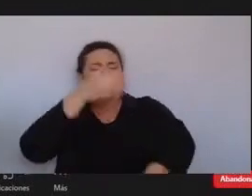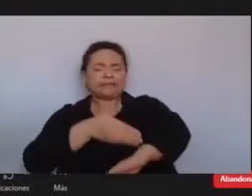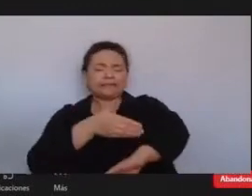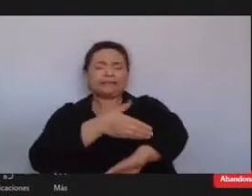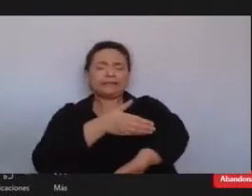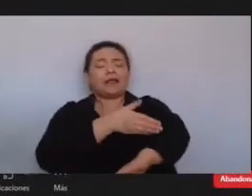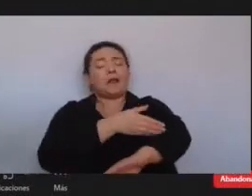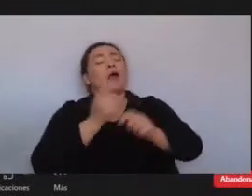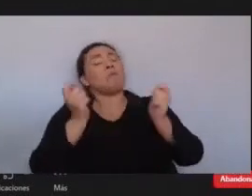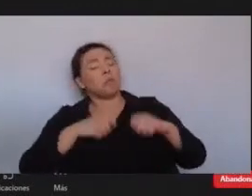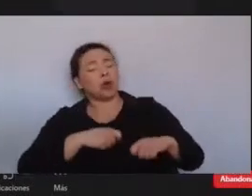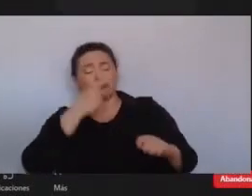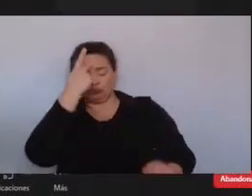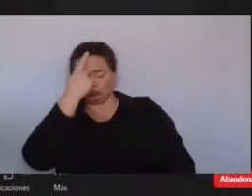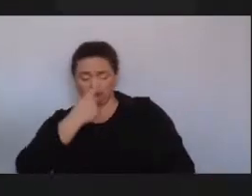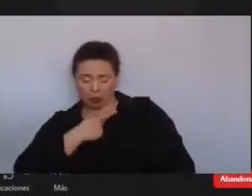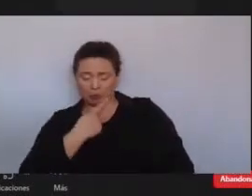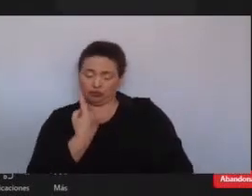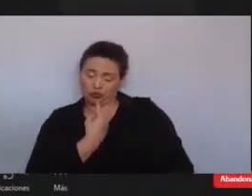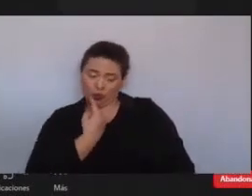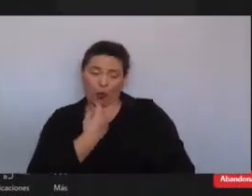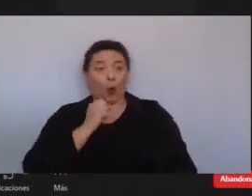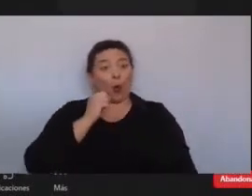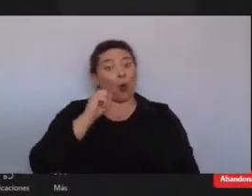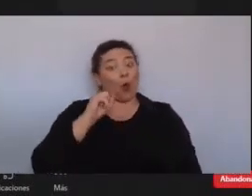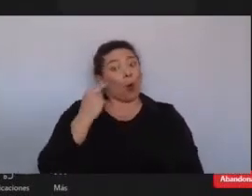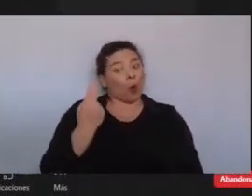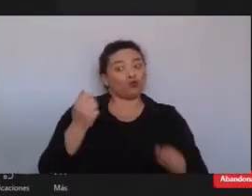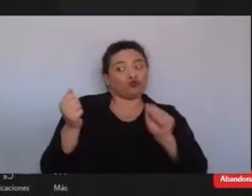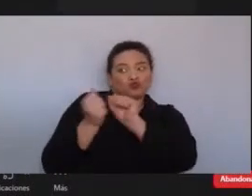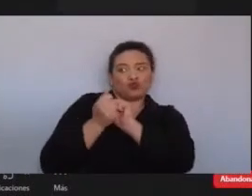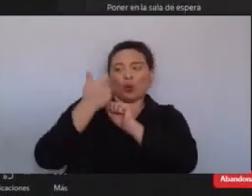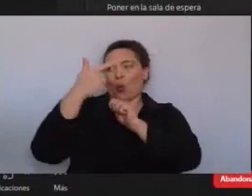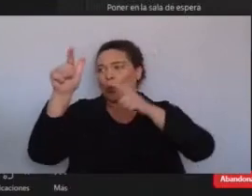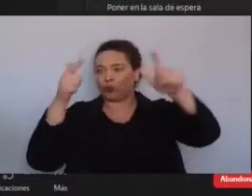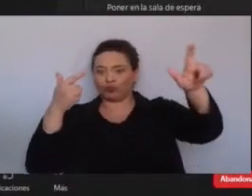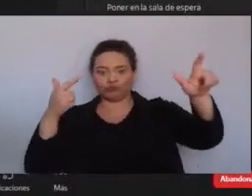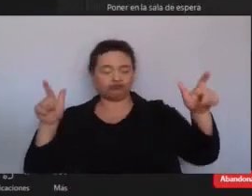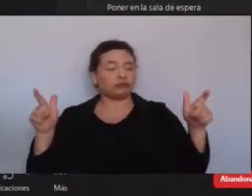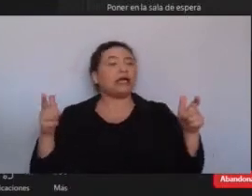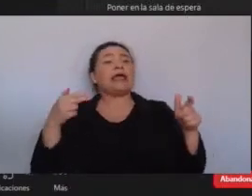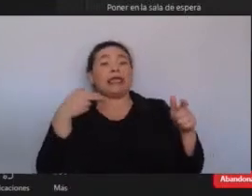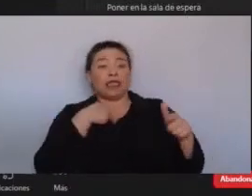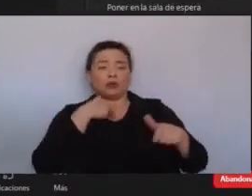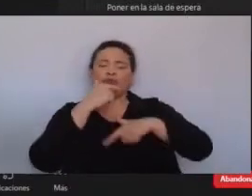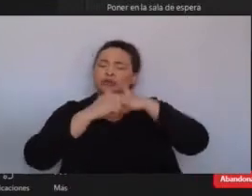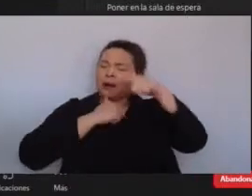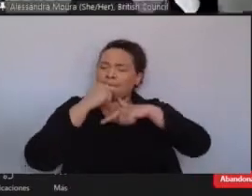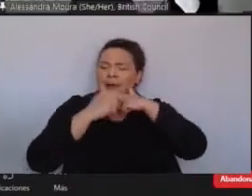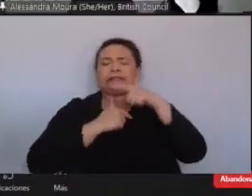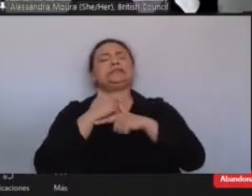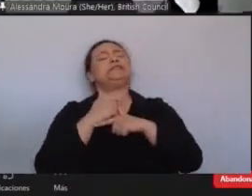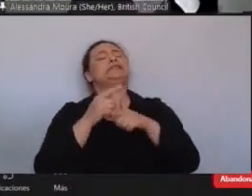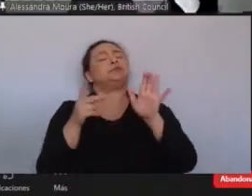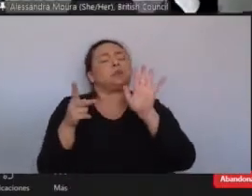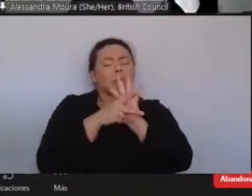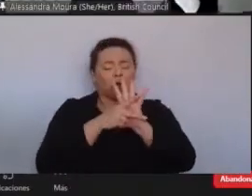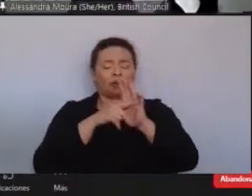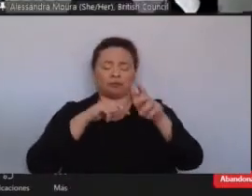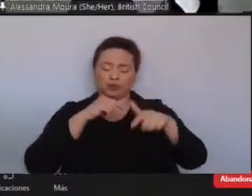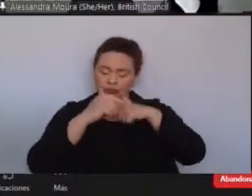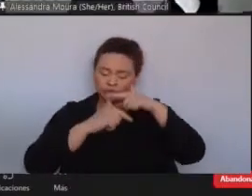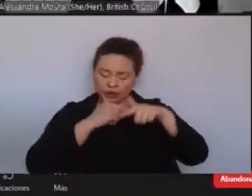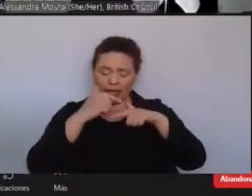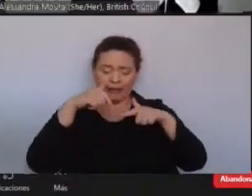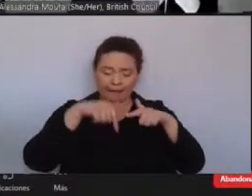working, outside work, in the supermarket, for example, informally and more formally on courses like this. What do you think about